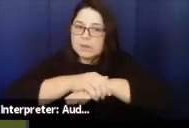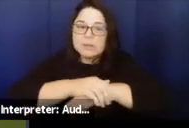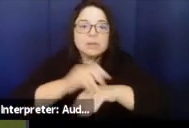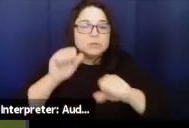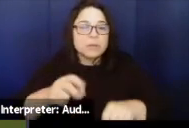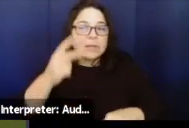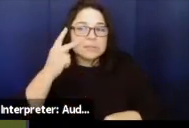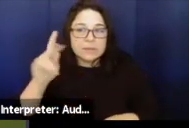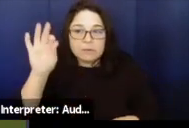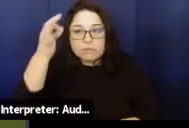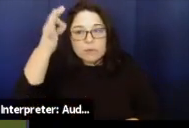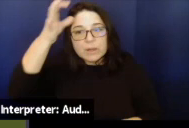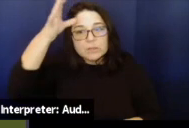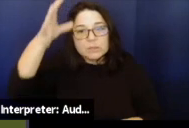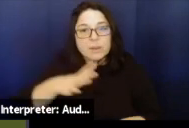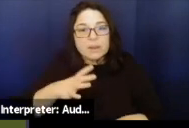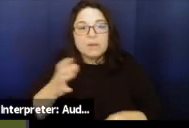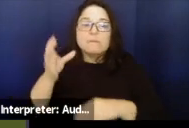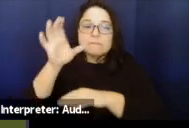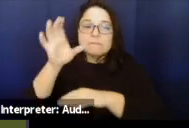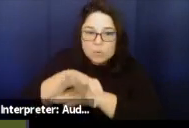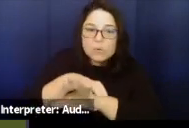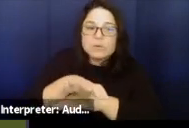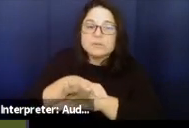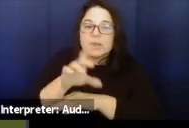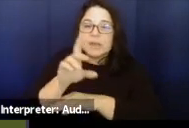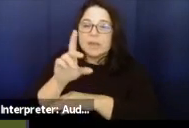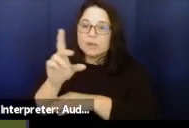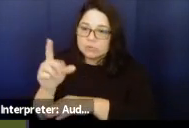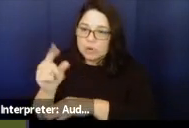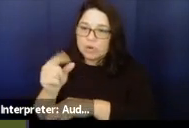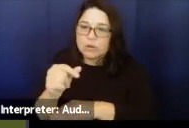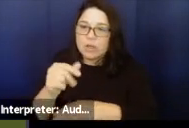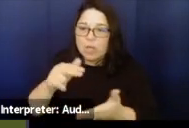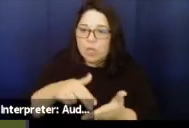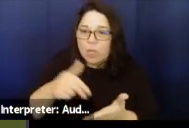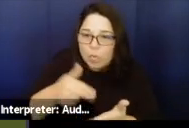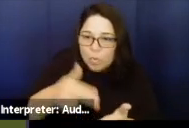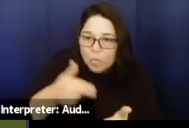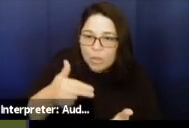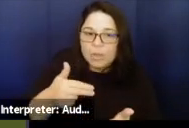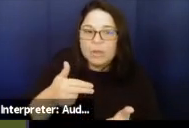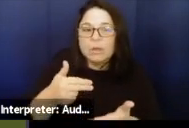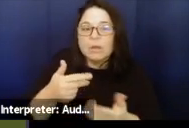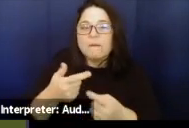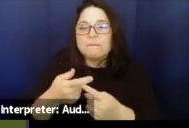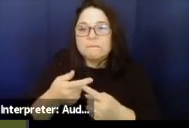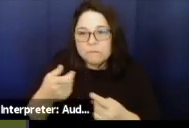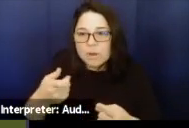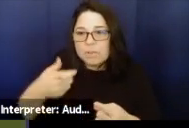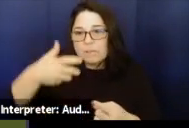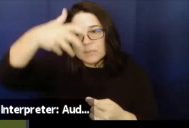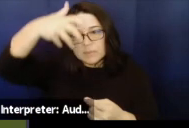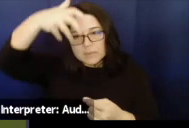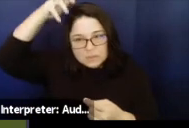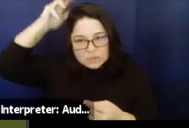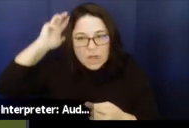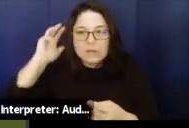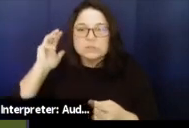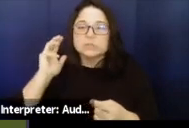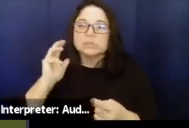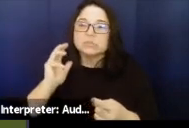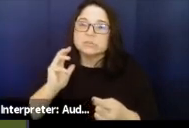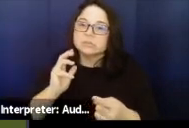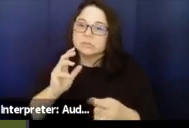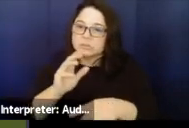dog representing Great Britain to lap up excrement coming from the Dutch lion. While a